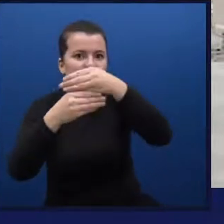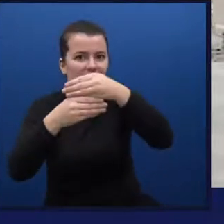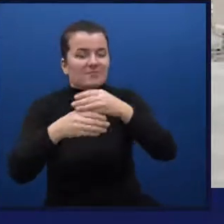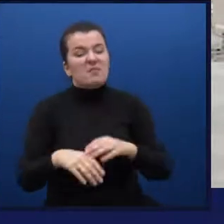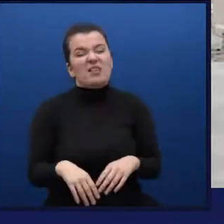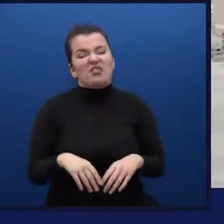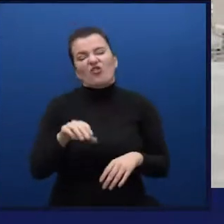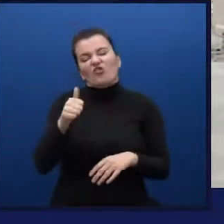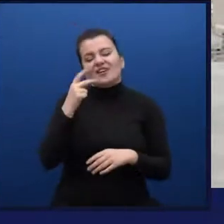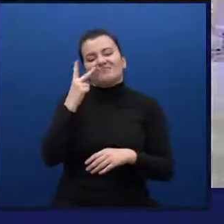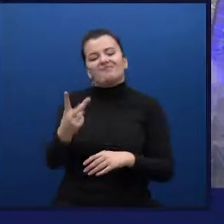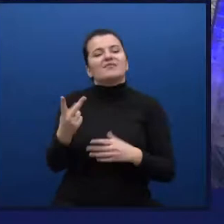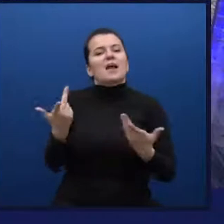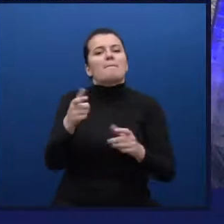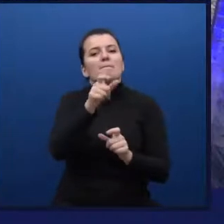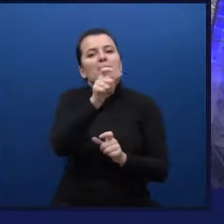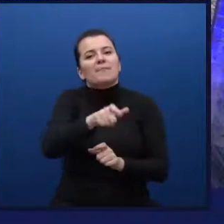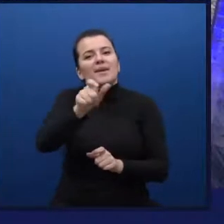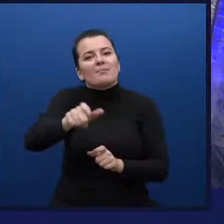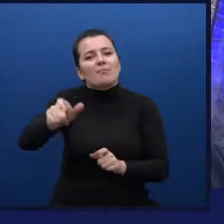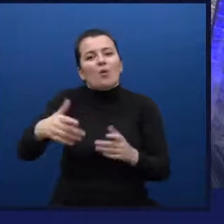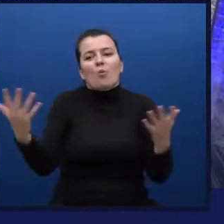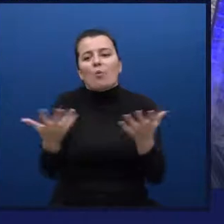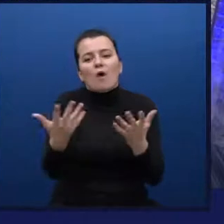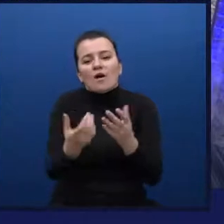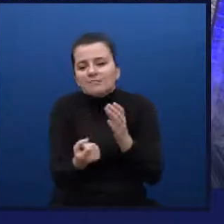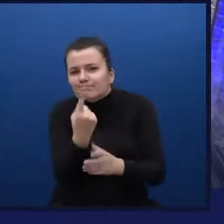first. Yeah.